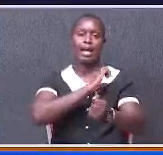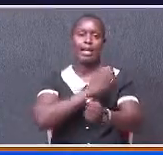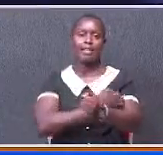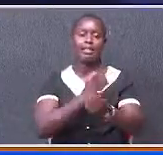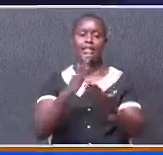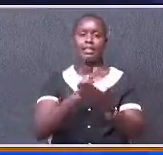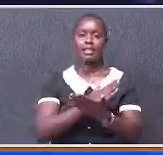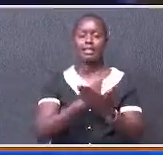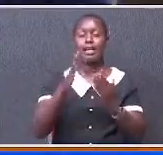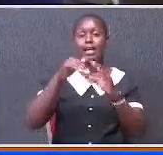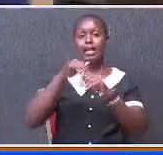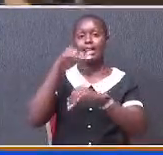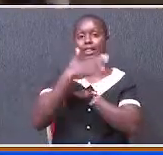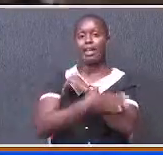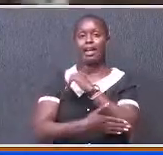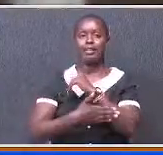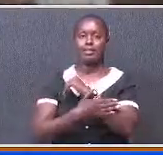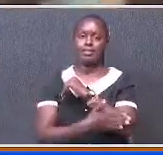the country.